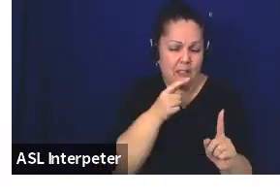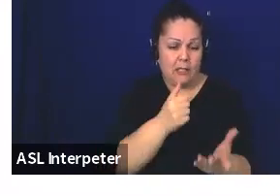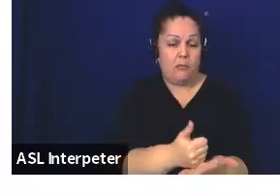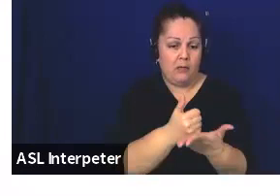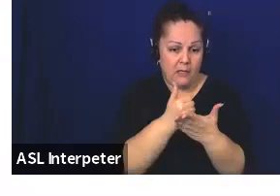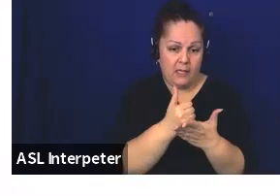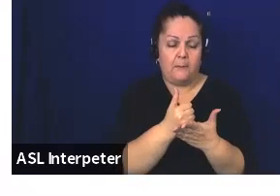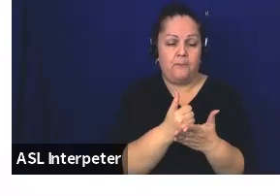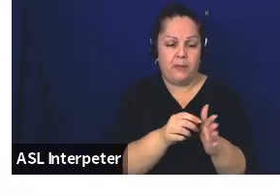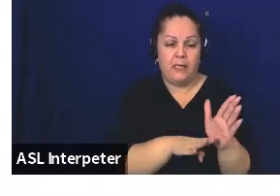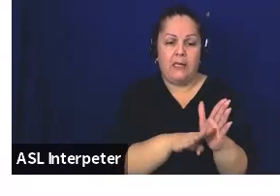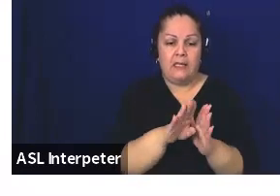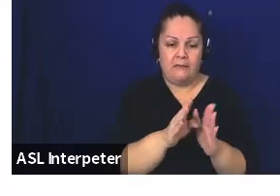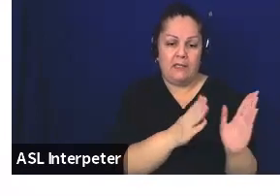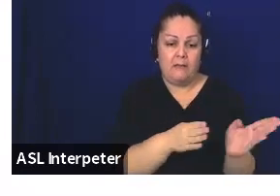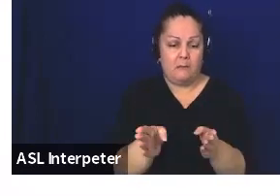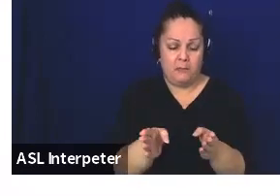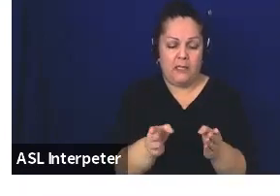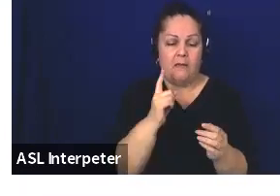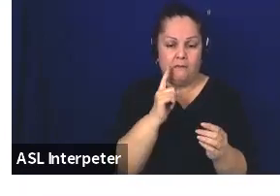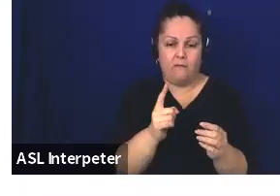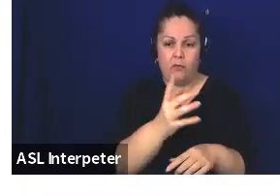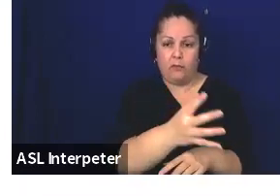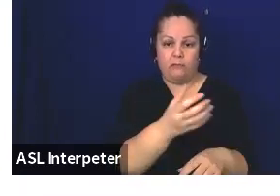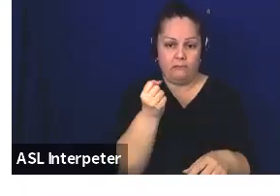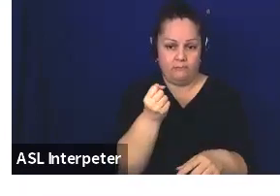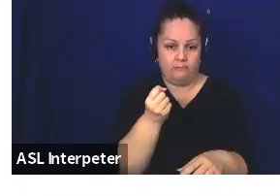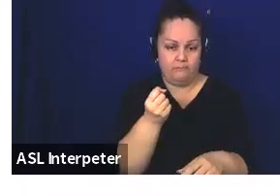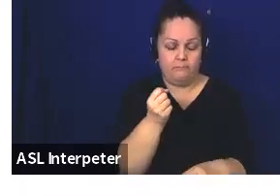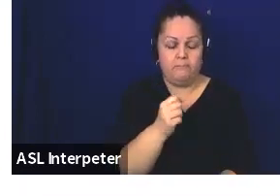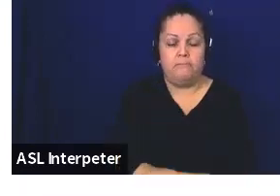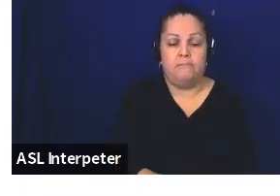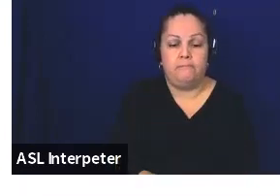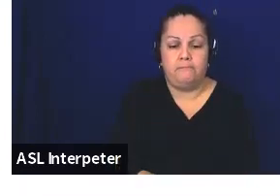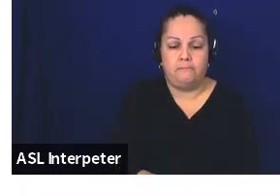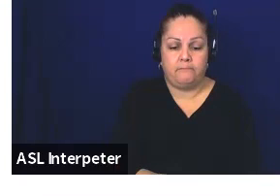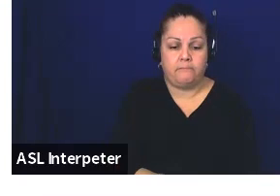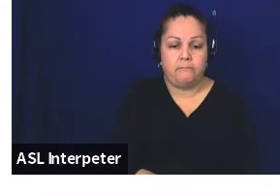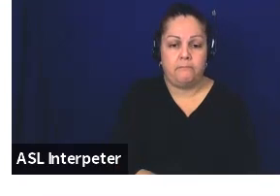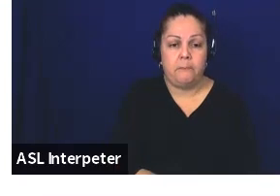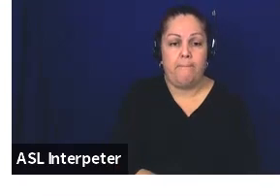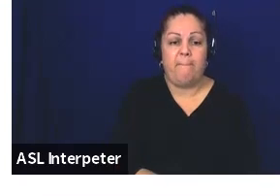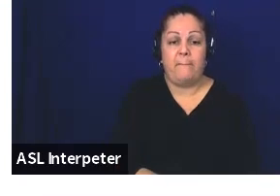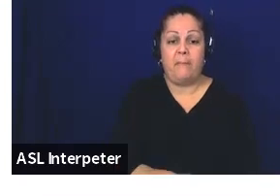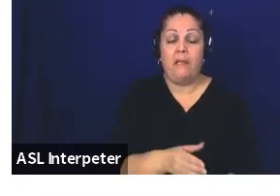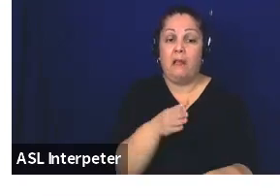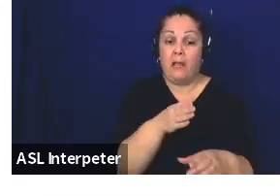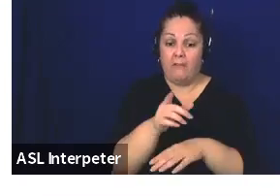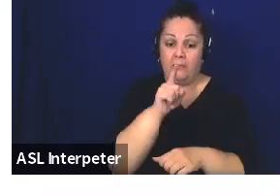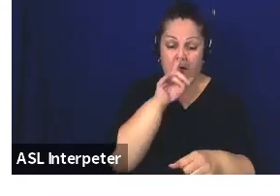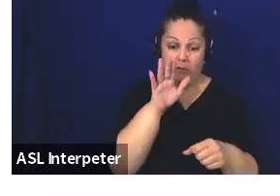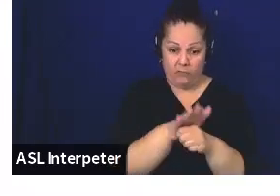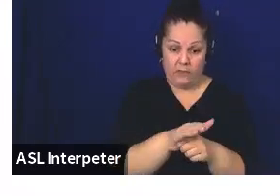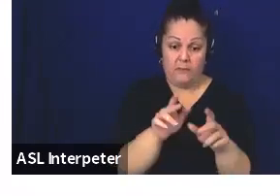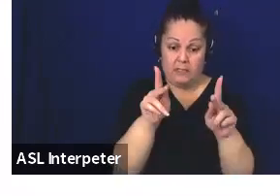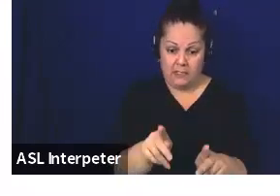in developing a plan for extraction next steps. Following the confirmation that the